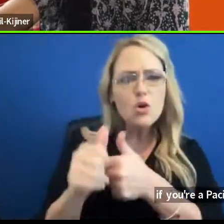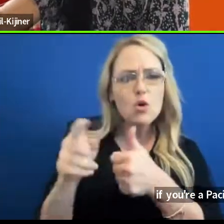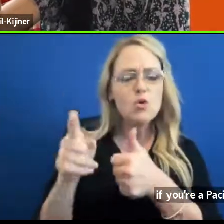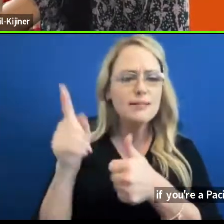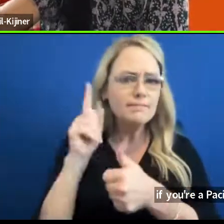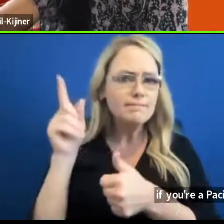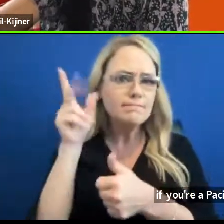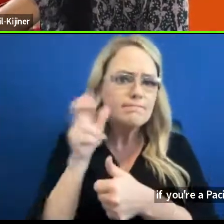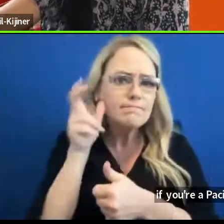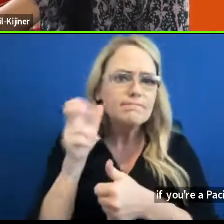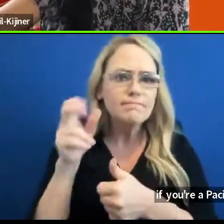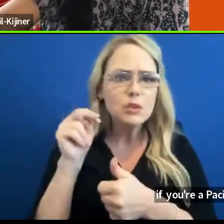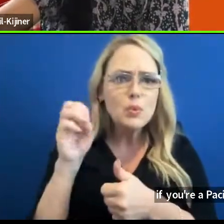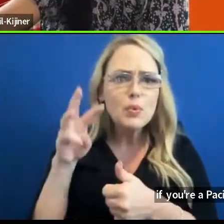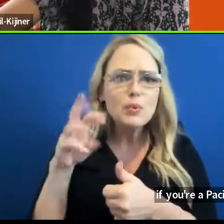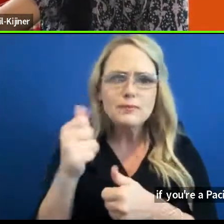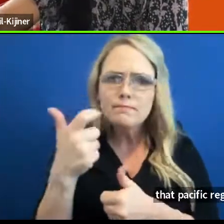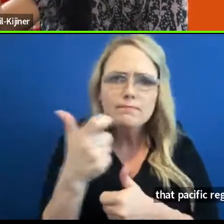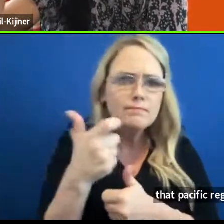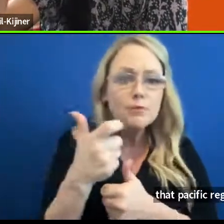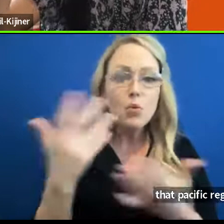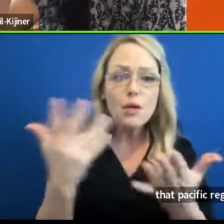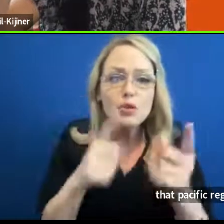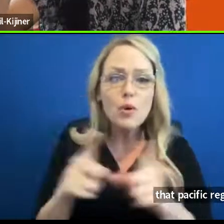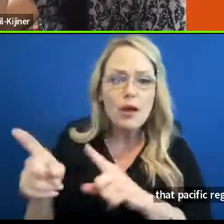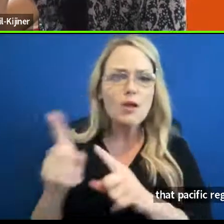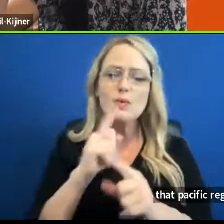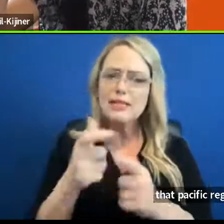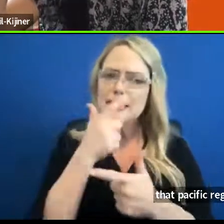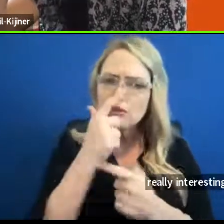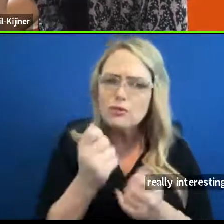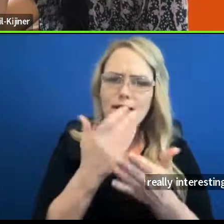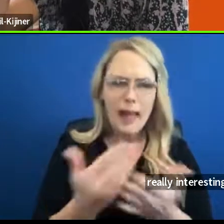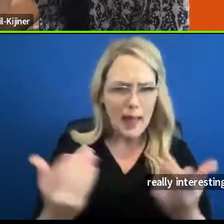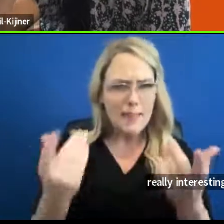really interesting things happening in the space, in that space. Yeah.